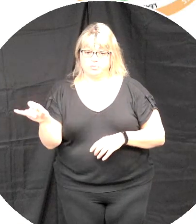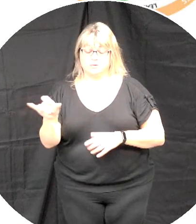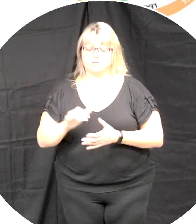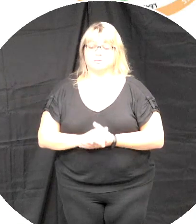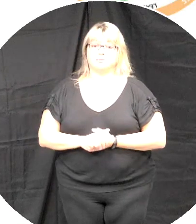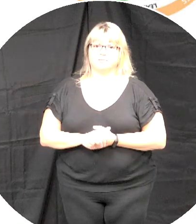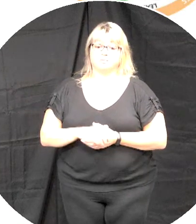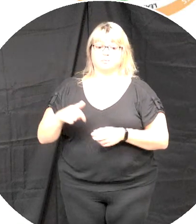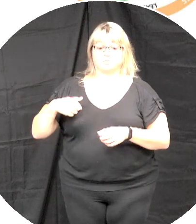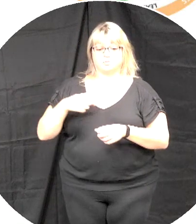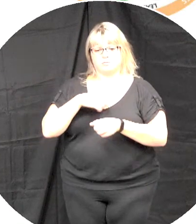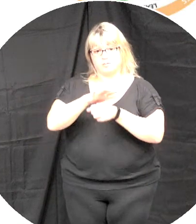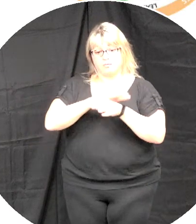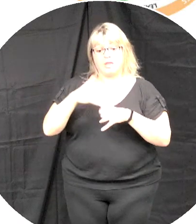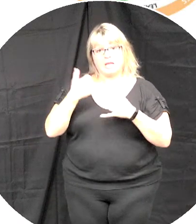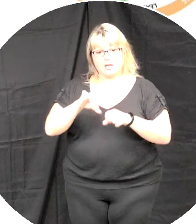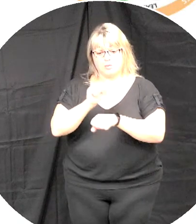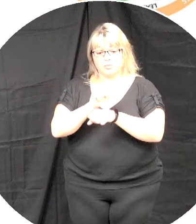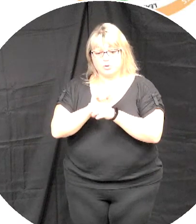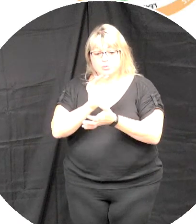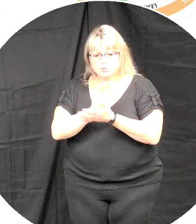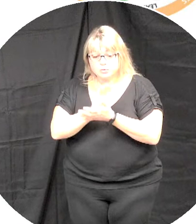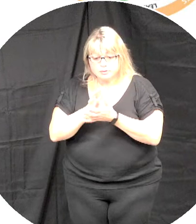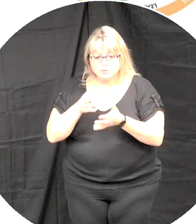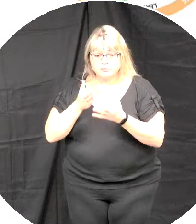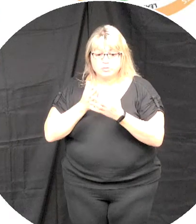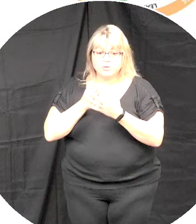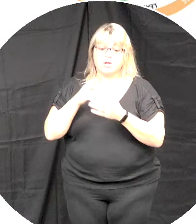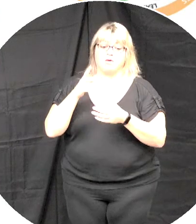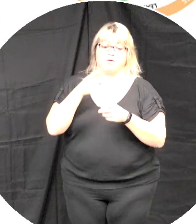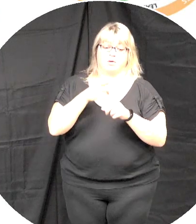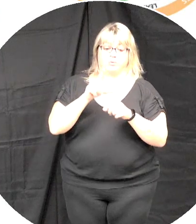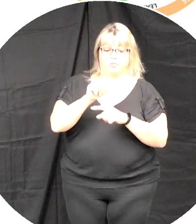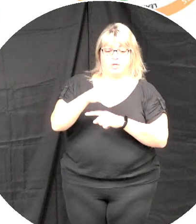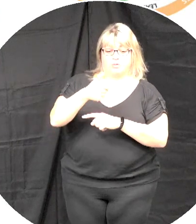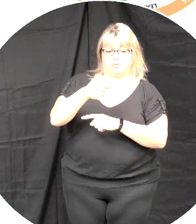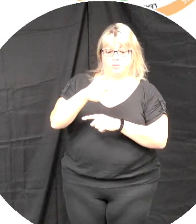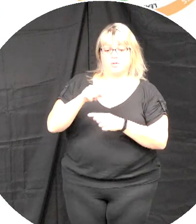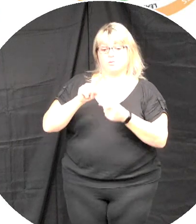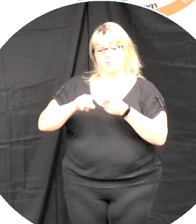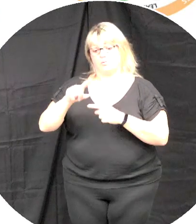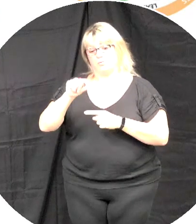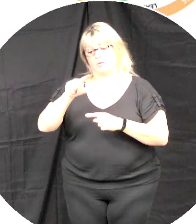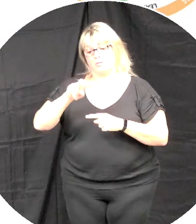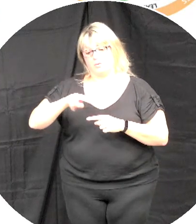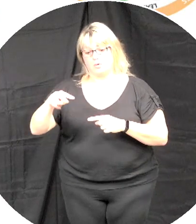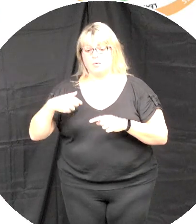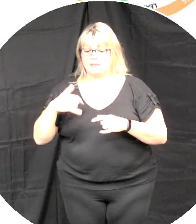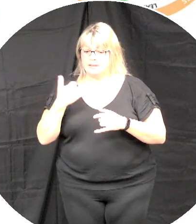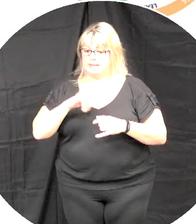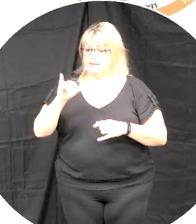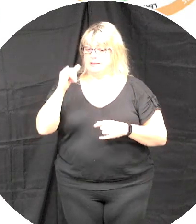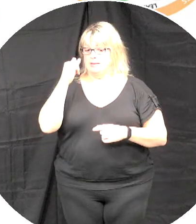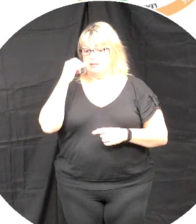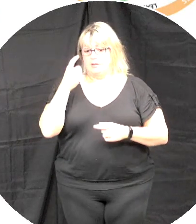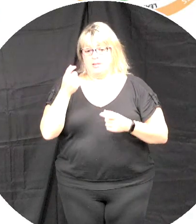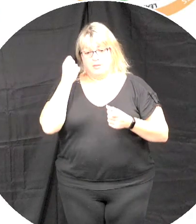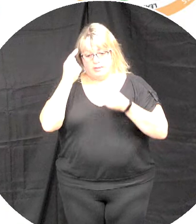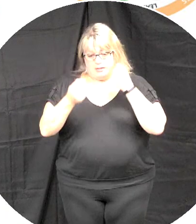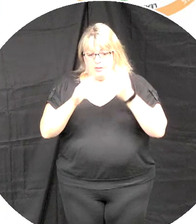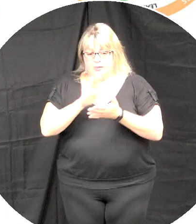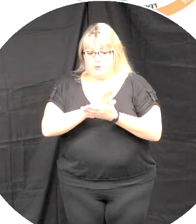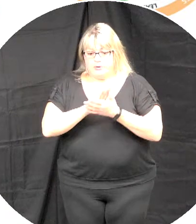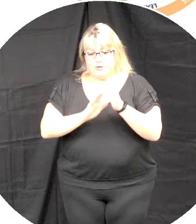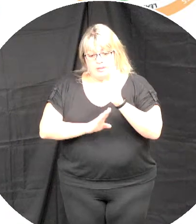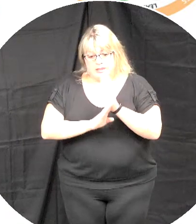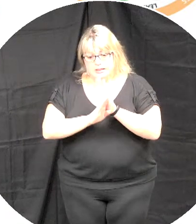The district continues to work with schools throughout the 2021-2020 school year to support understanding and implementation of the school development